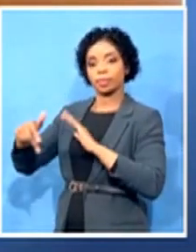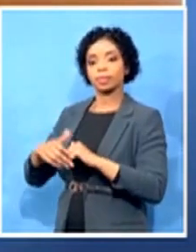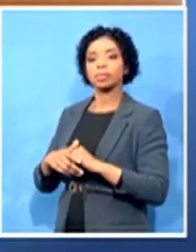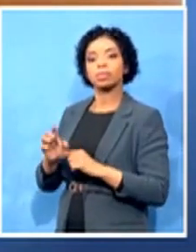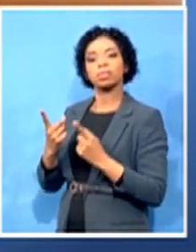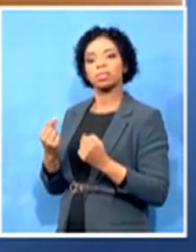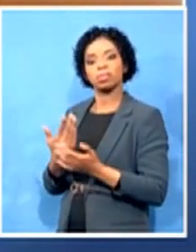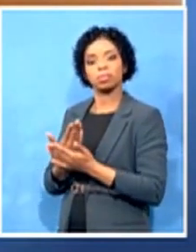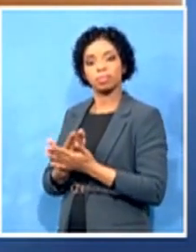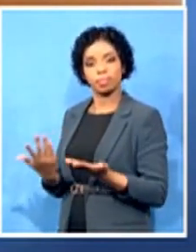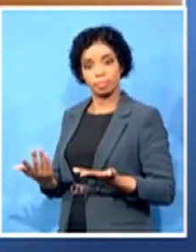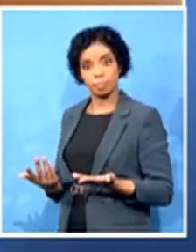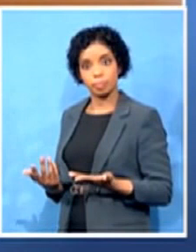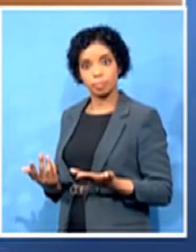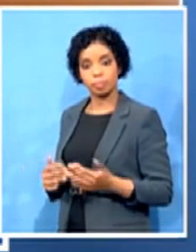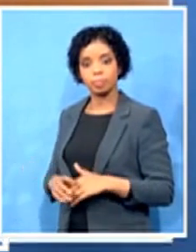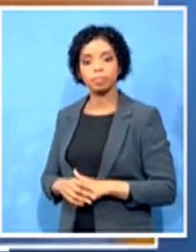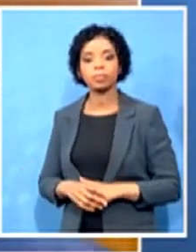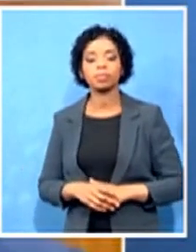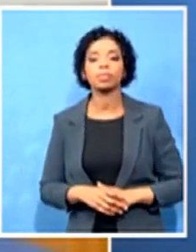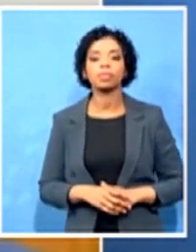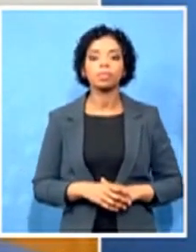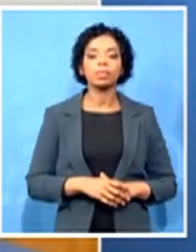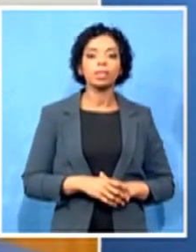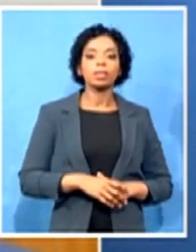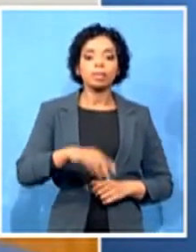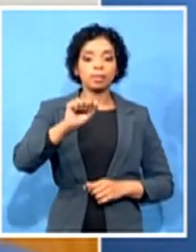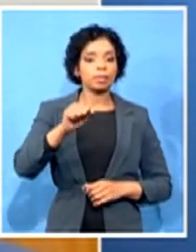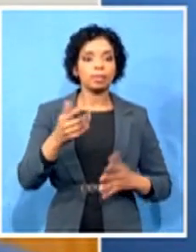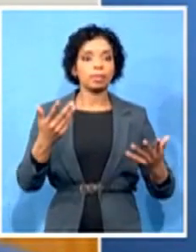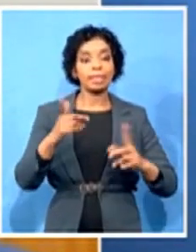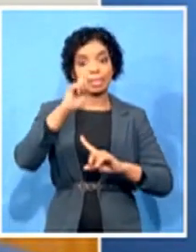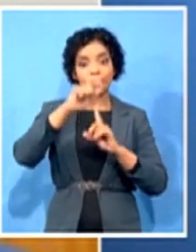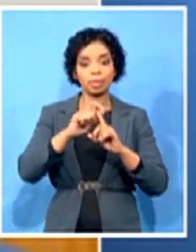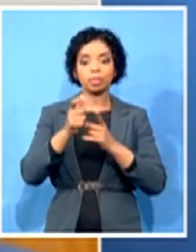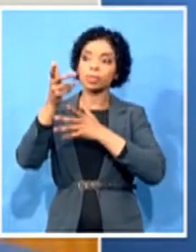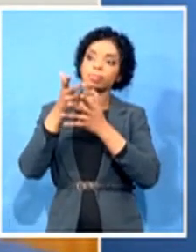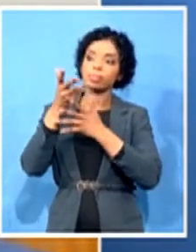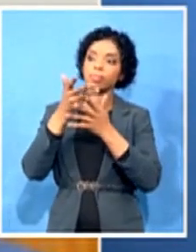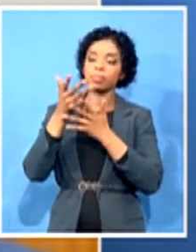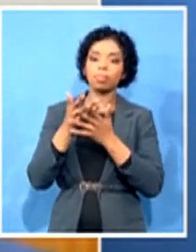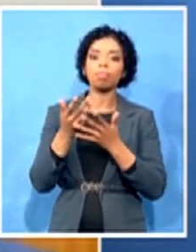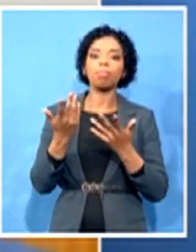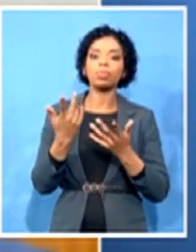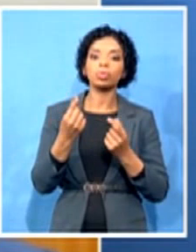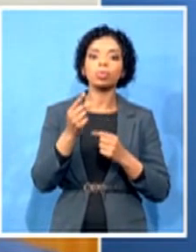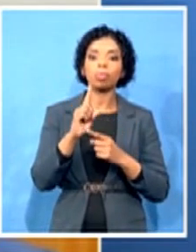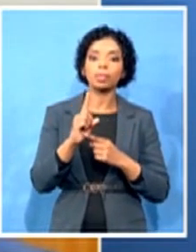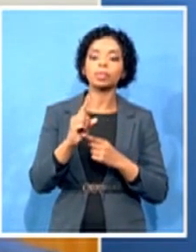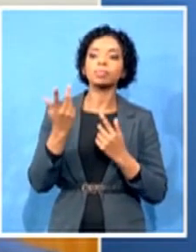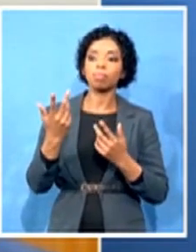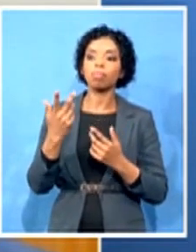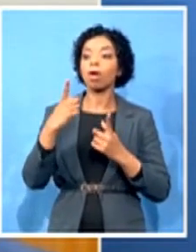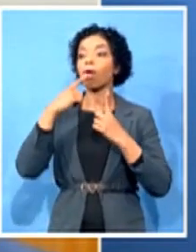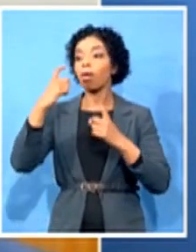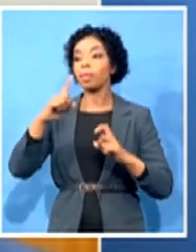Obviously, the person will first go to the Broadcasting Complaints Commission to go and lay a complaint against the media house. And Once they look at the